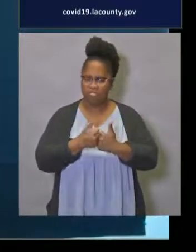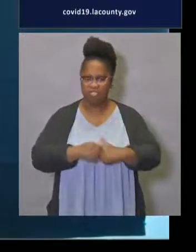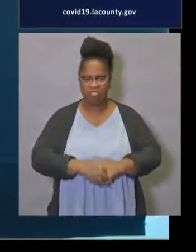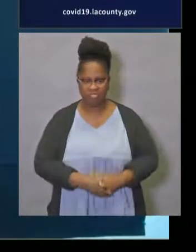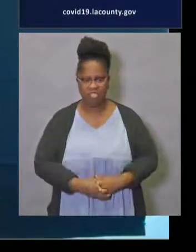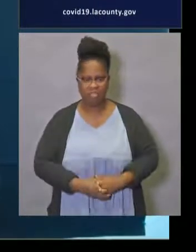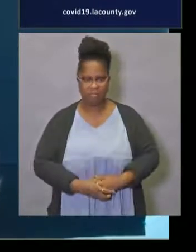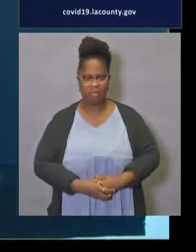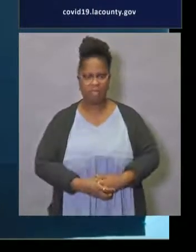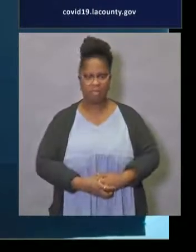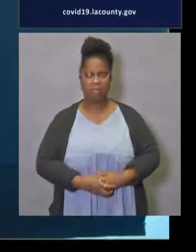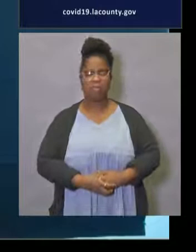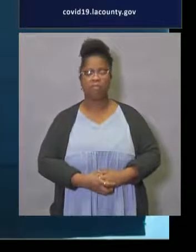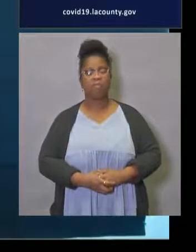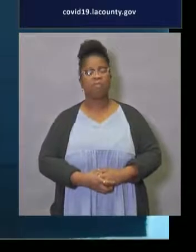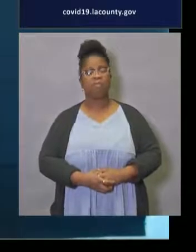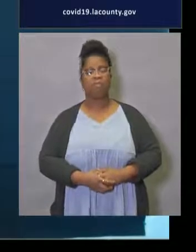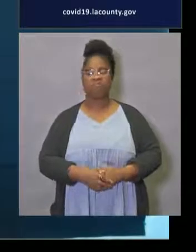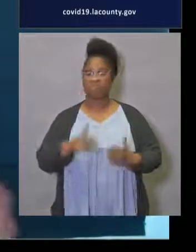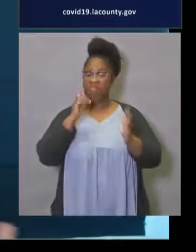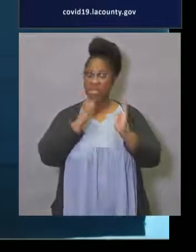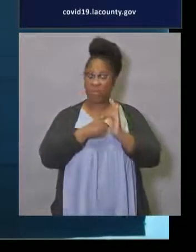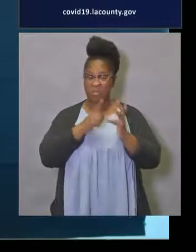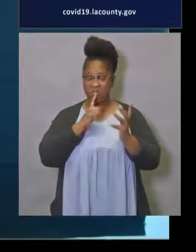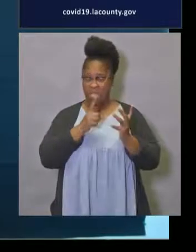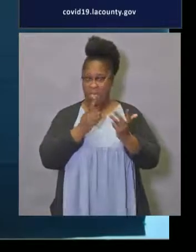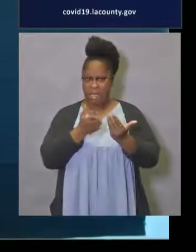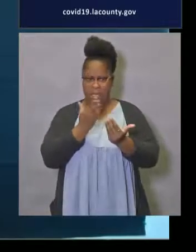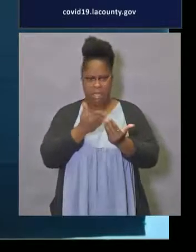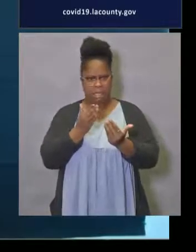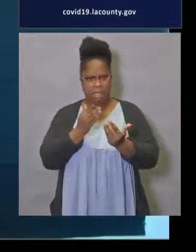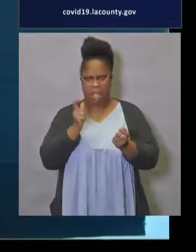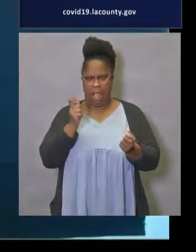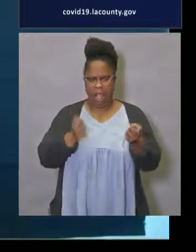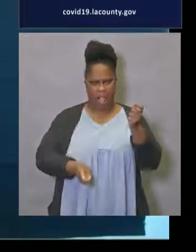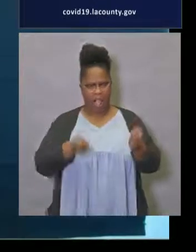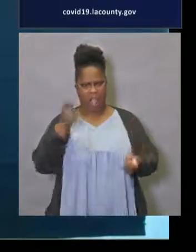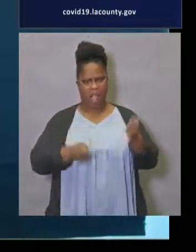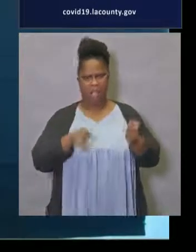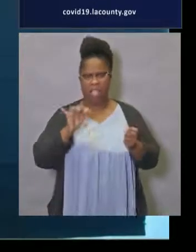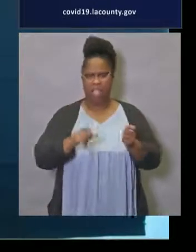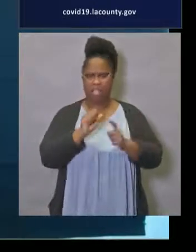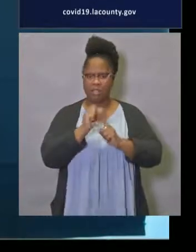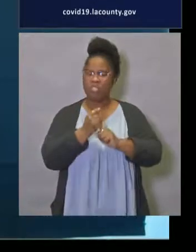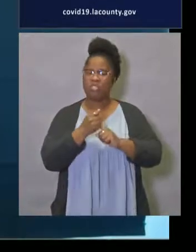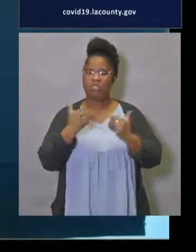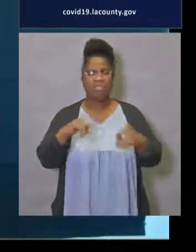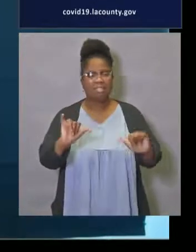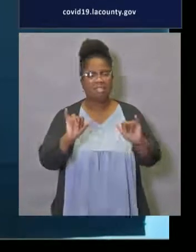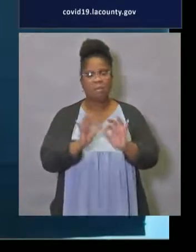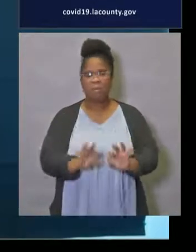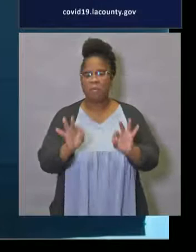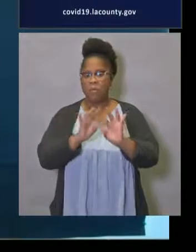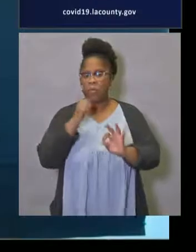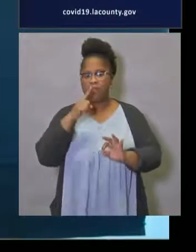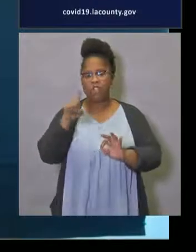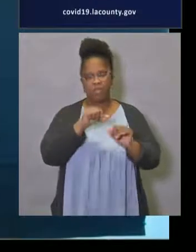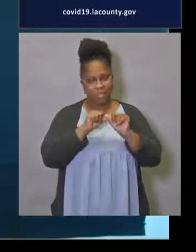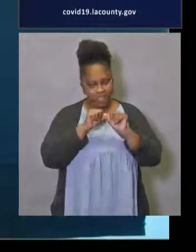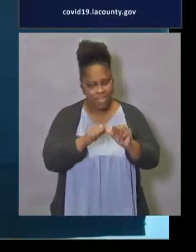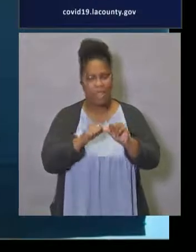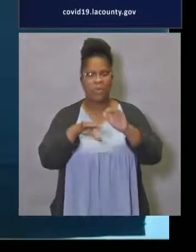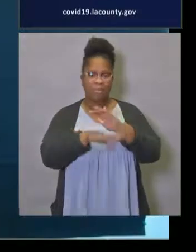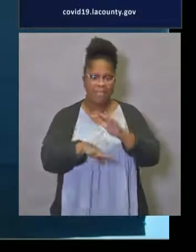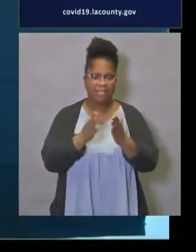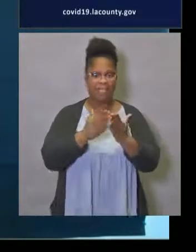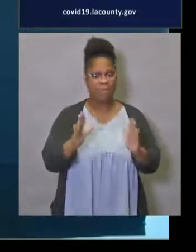situation, given how tenuous it can be and how quickly things can change, it's very important that people continue all those basic public health